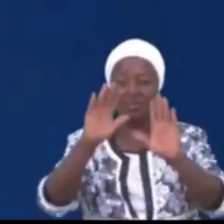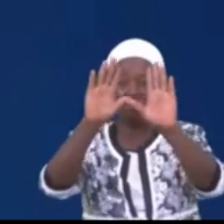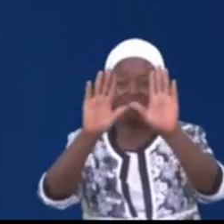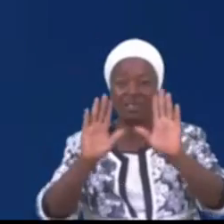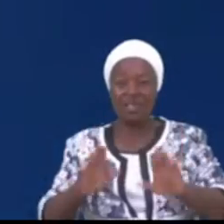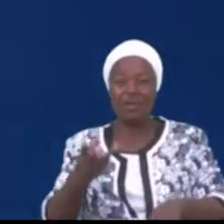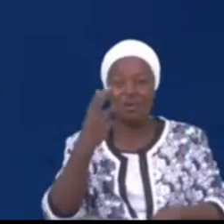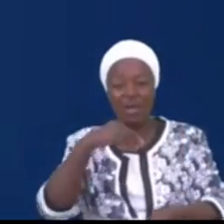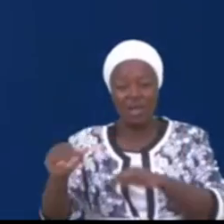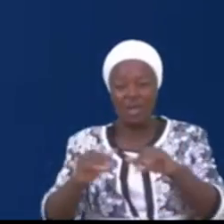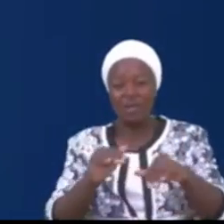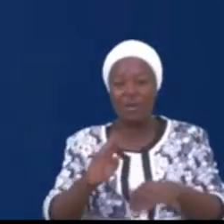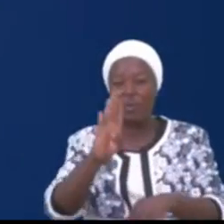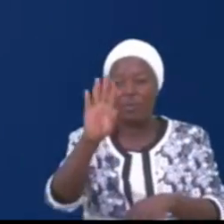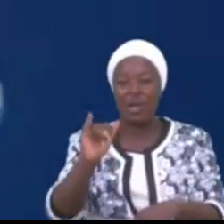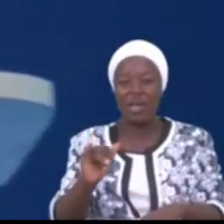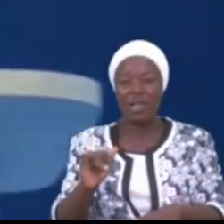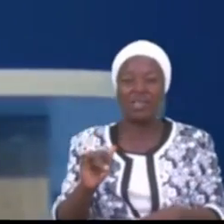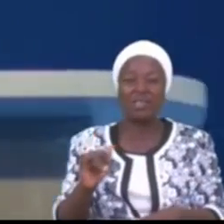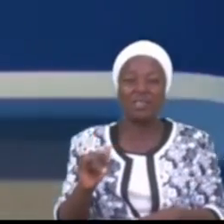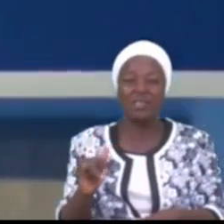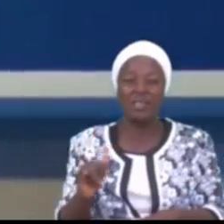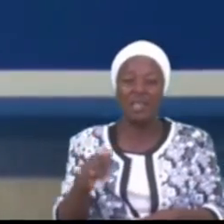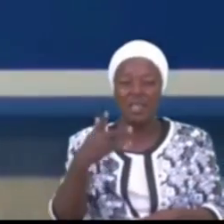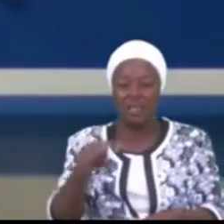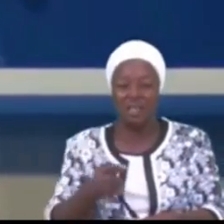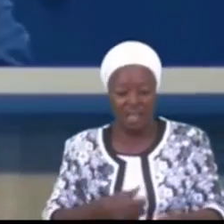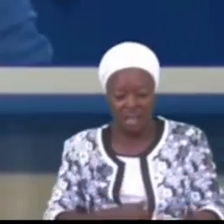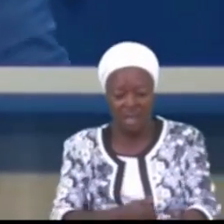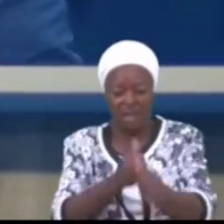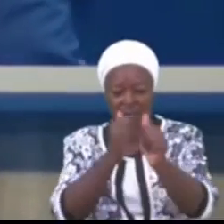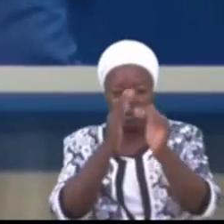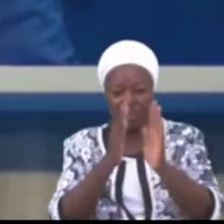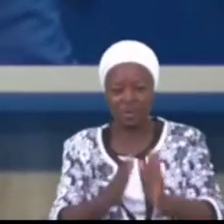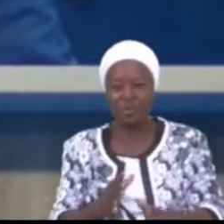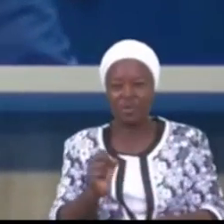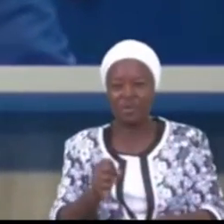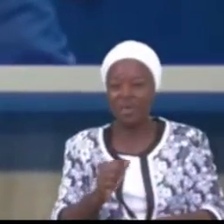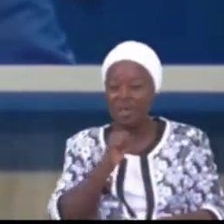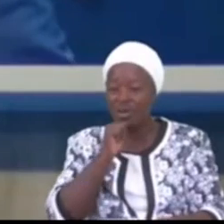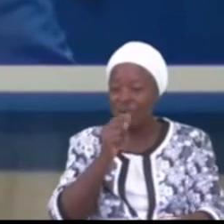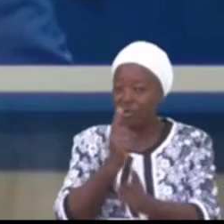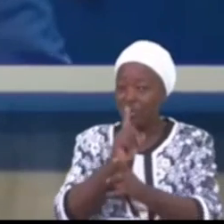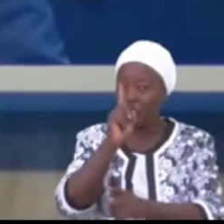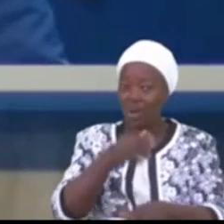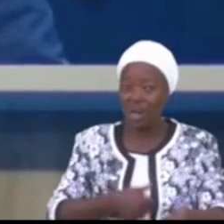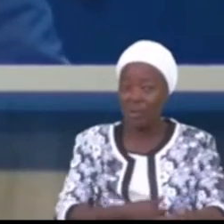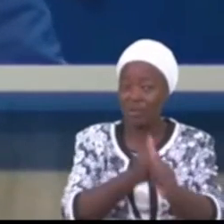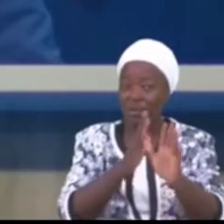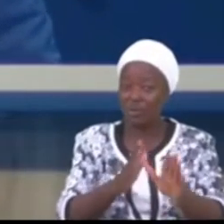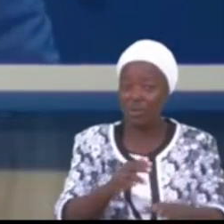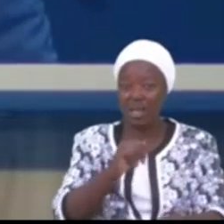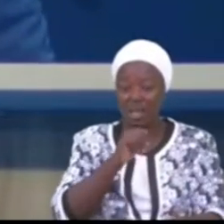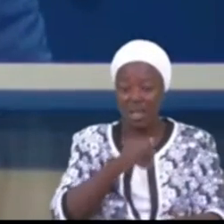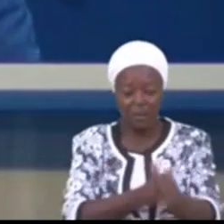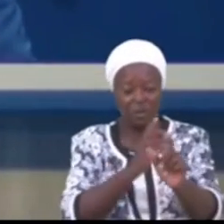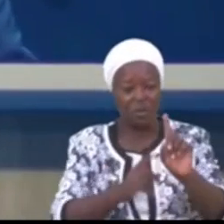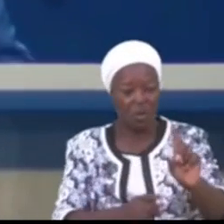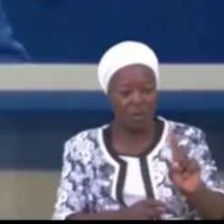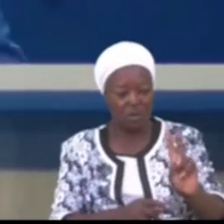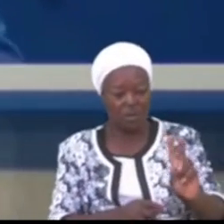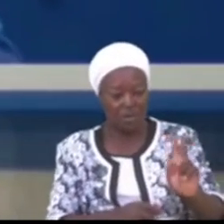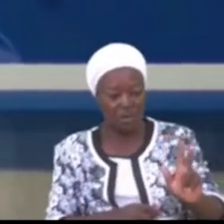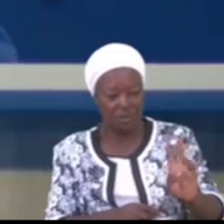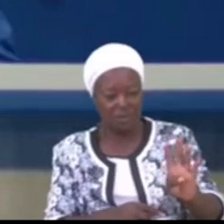done by the apostles, by not just one apostle, apostle 2, 3, 4,